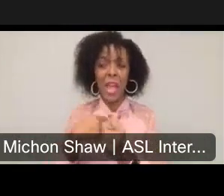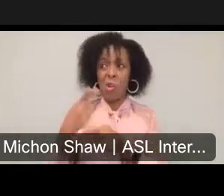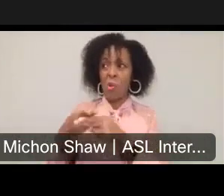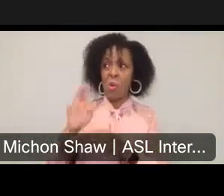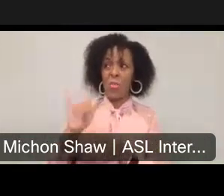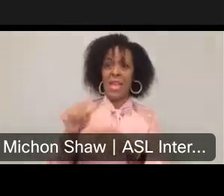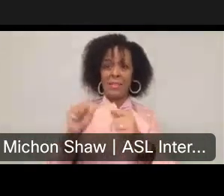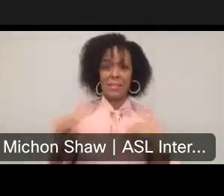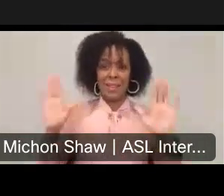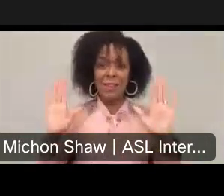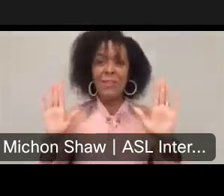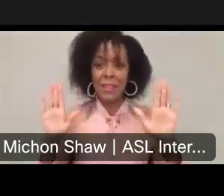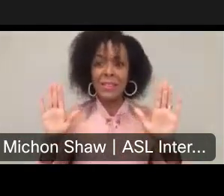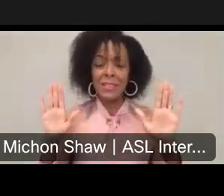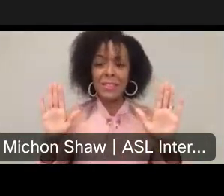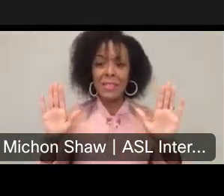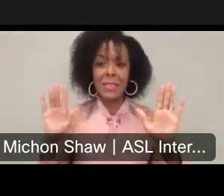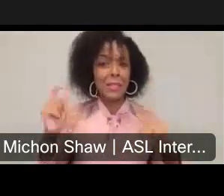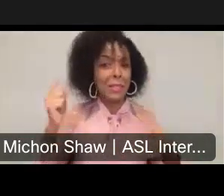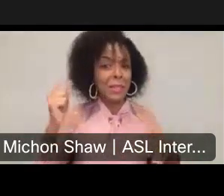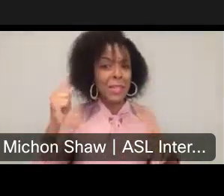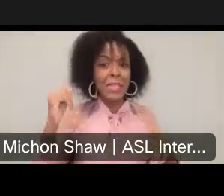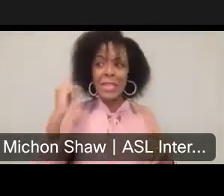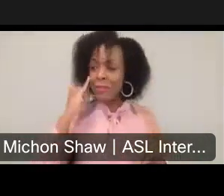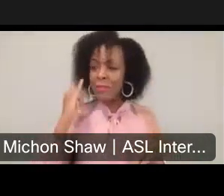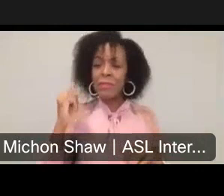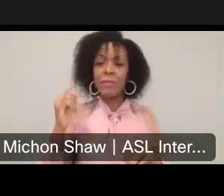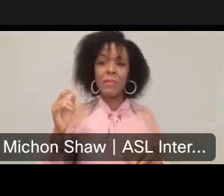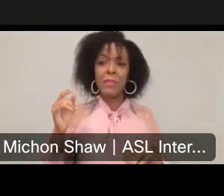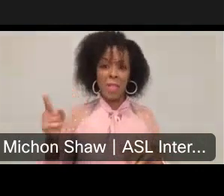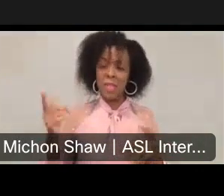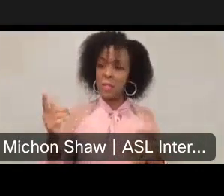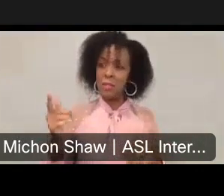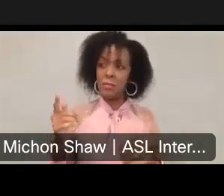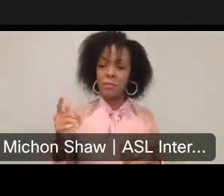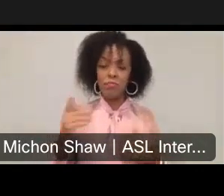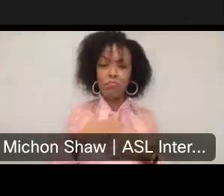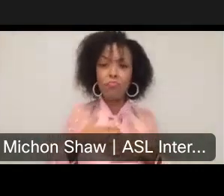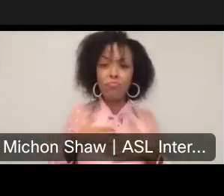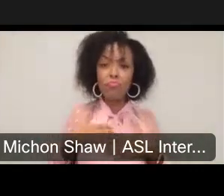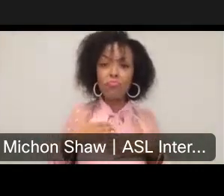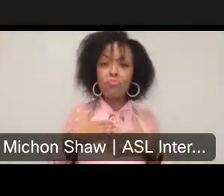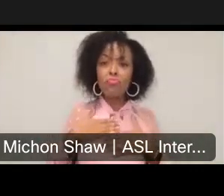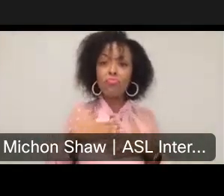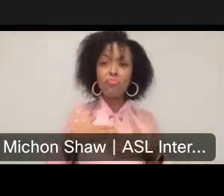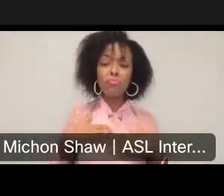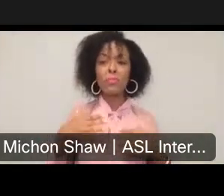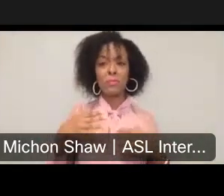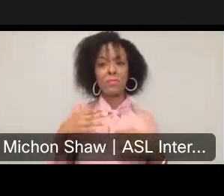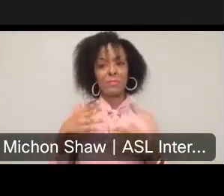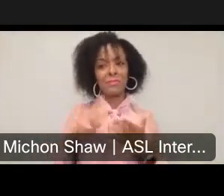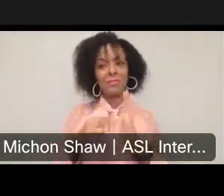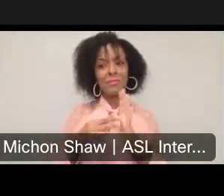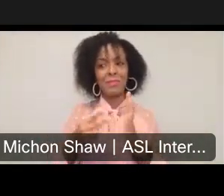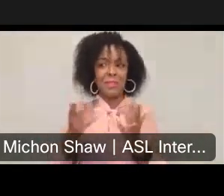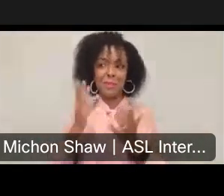growing that hair, had he not wanted or enjoyed his hair that way, he wouldn't have been doing it. So for him, that was a